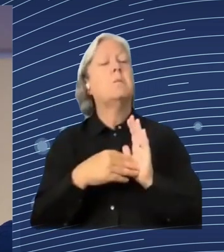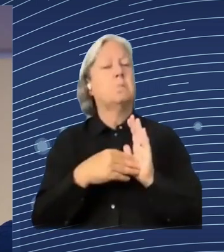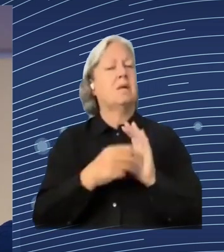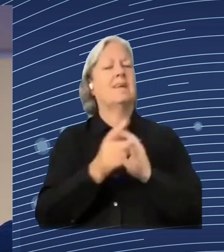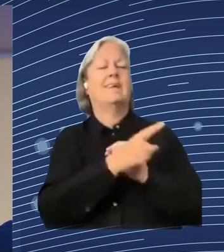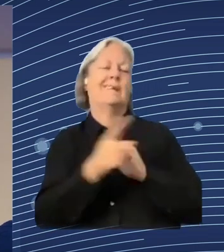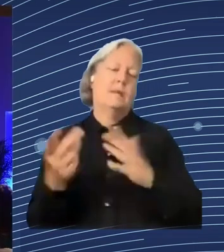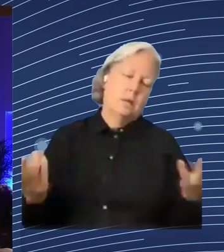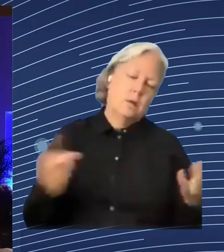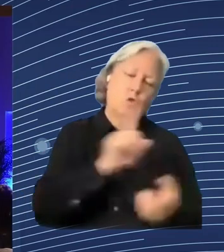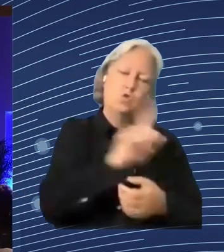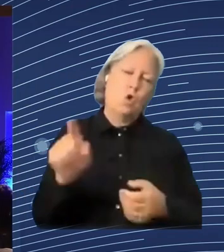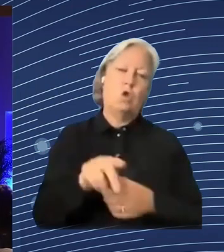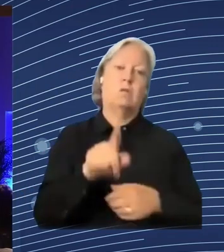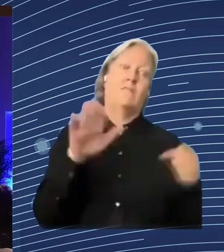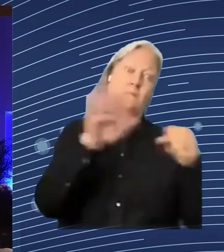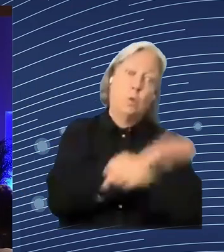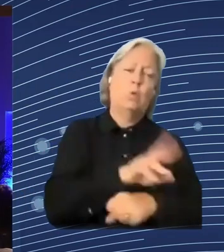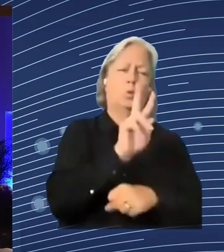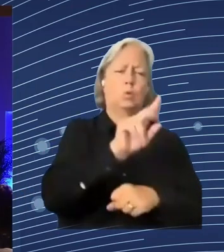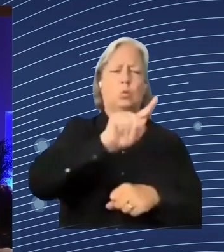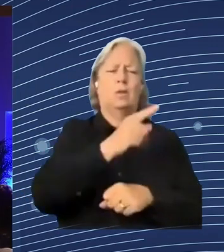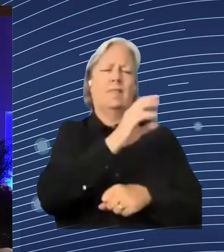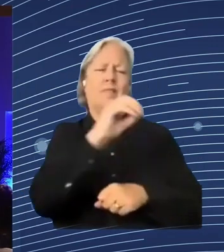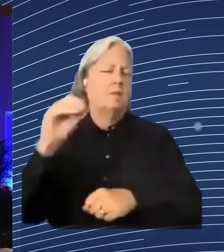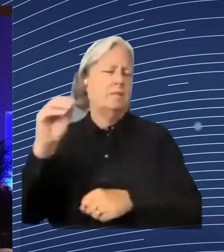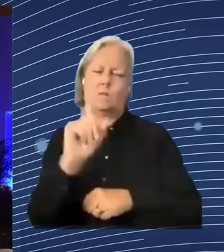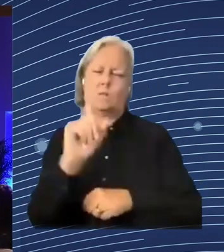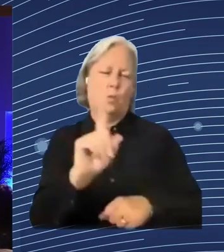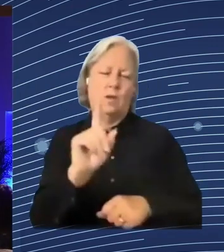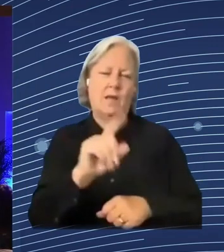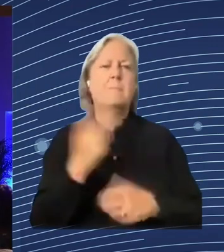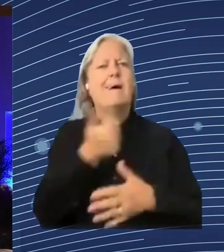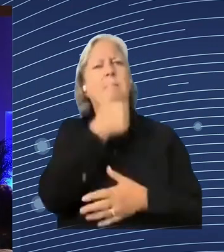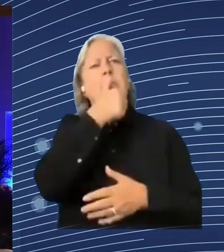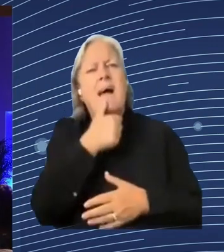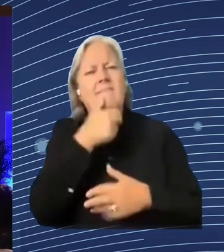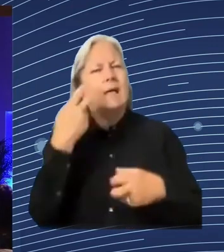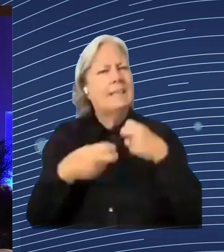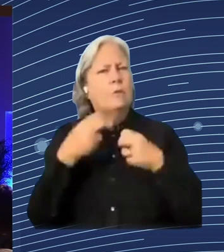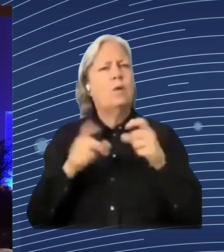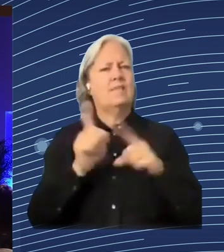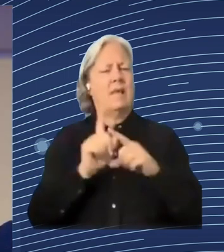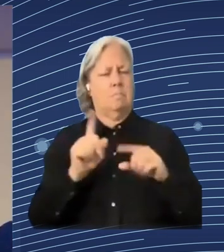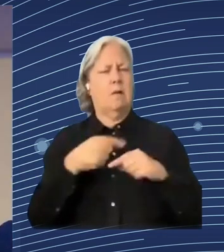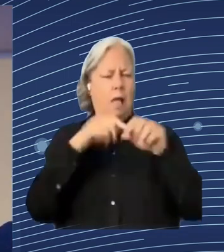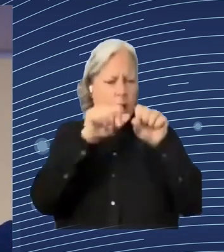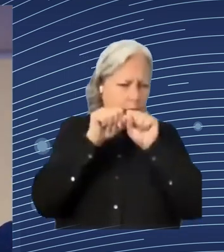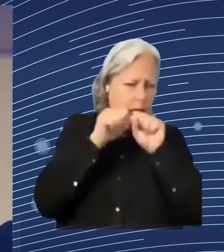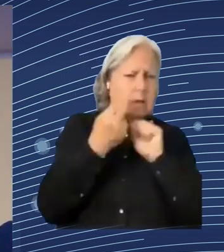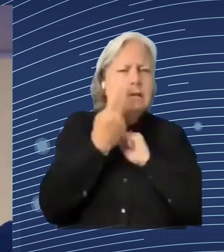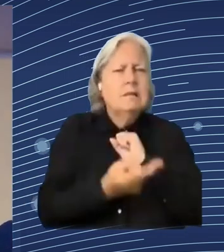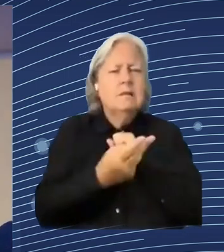everyone. We cannot expect. So how do you deal that with the data privacy issue? Yeah, so in that case as well, the data was anonymized. So